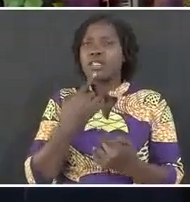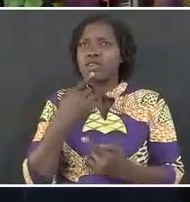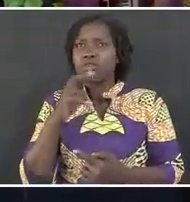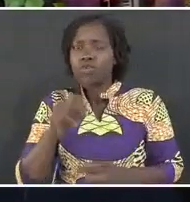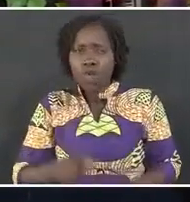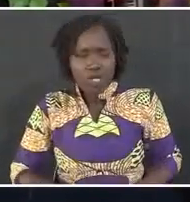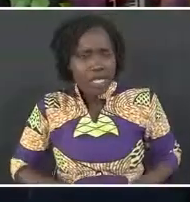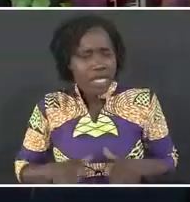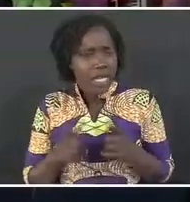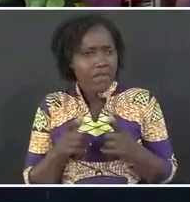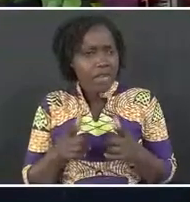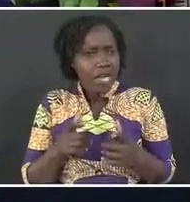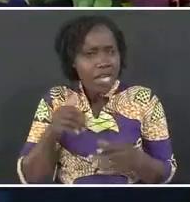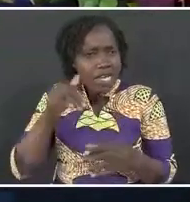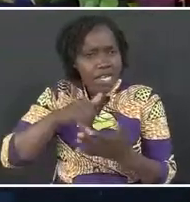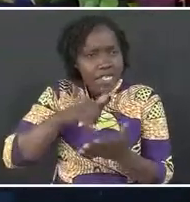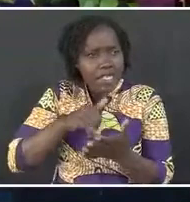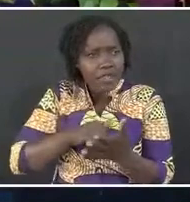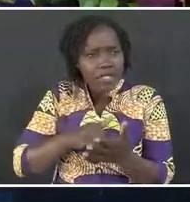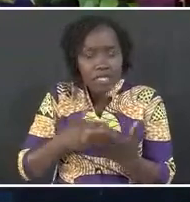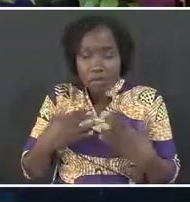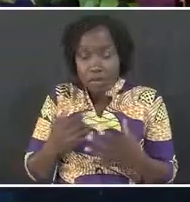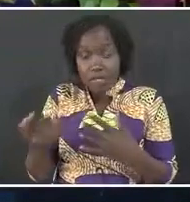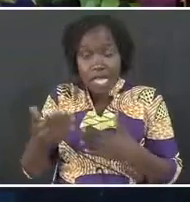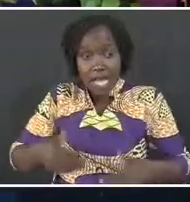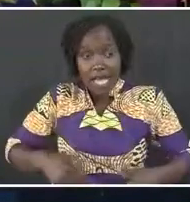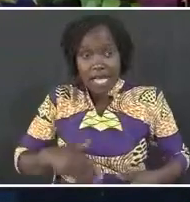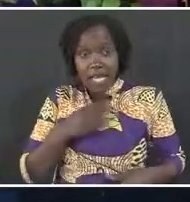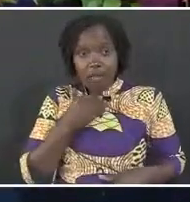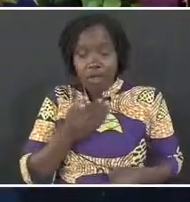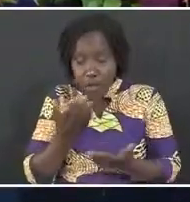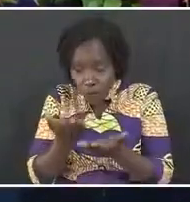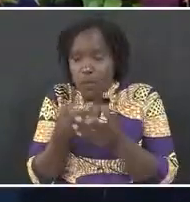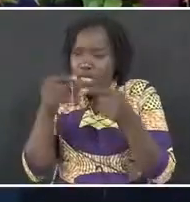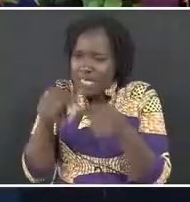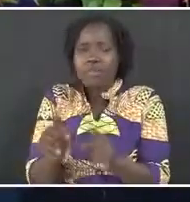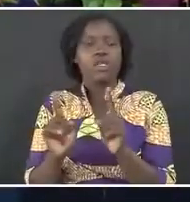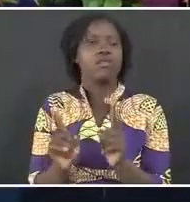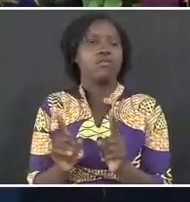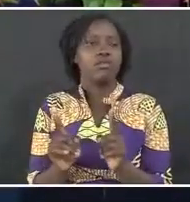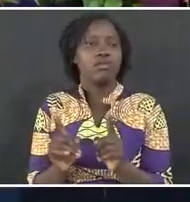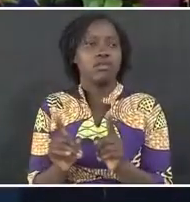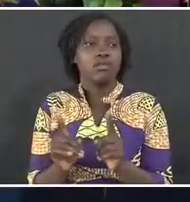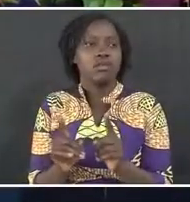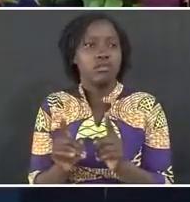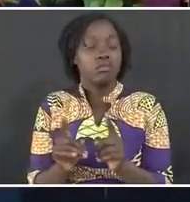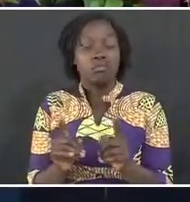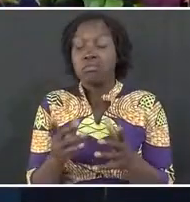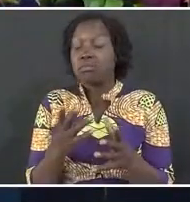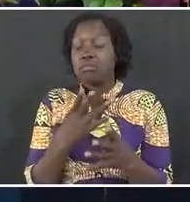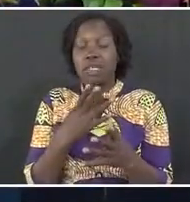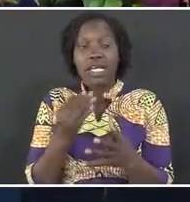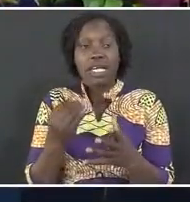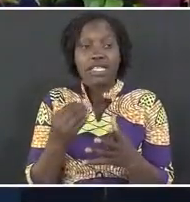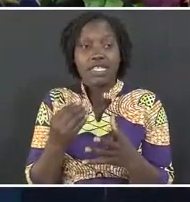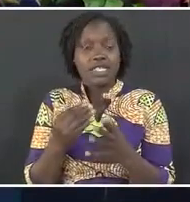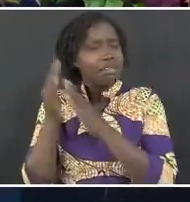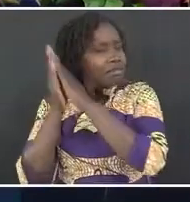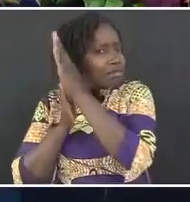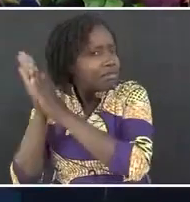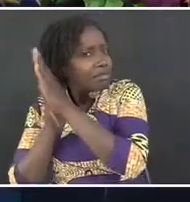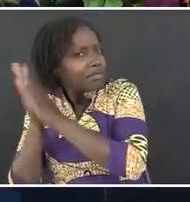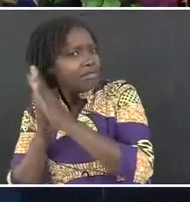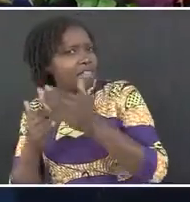And among the people who came was a young man who was a witch doctor himself. And he had dreads. He